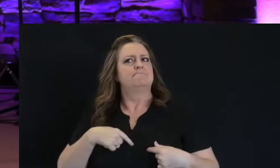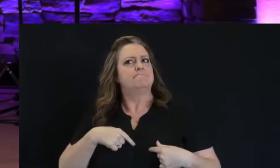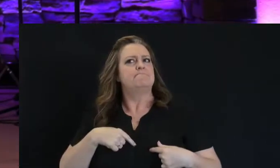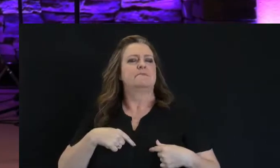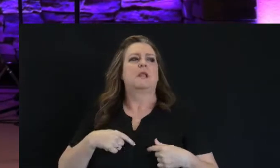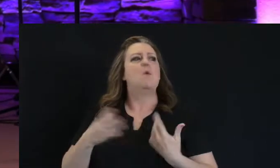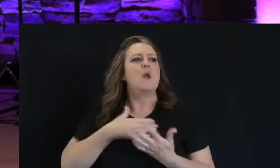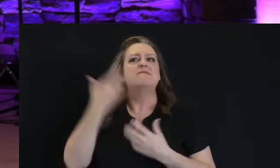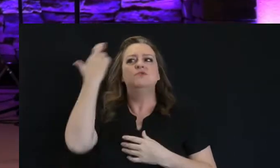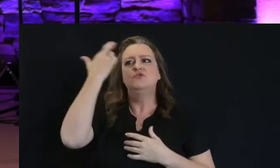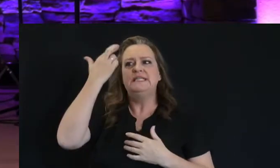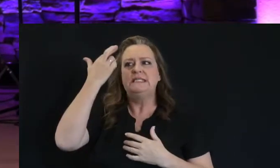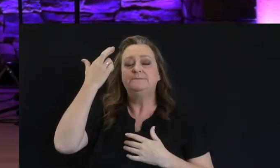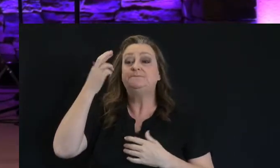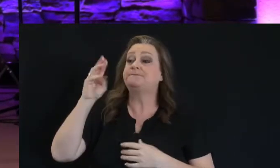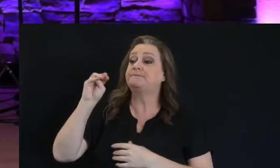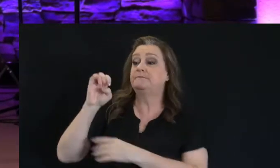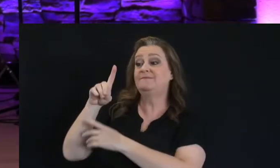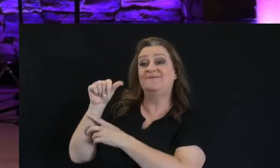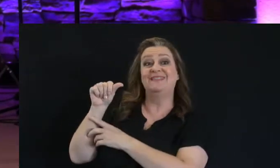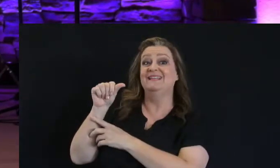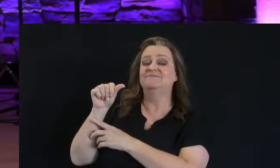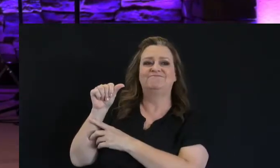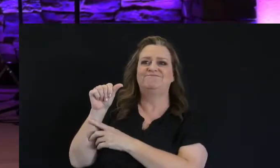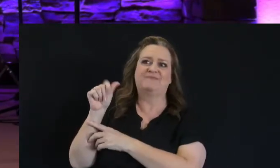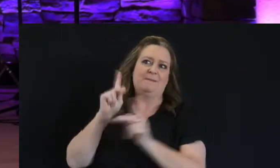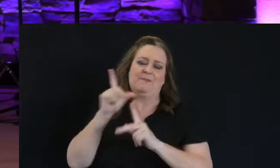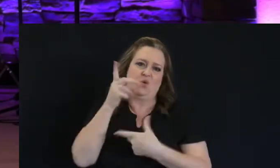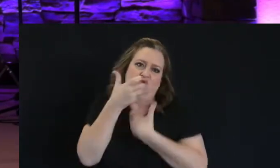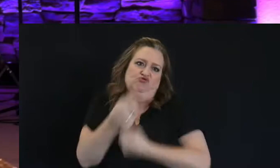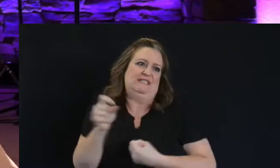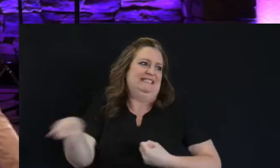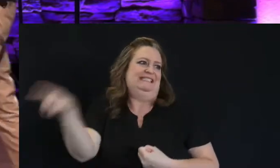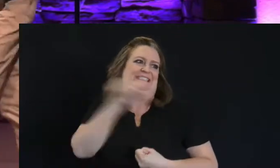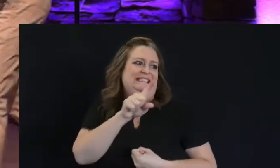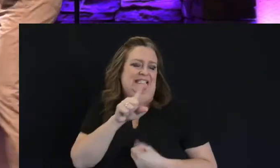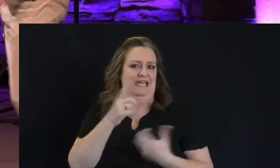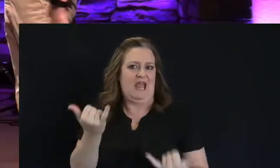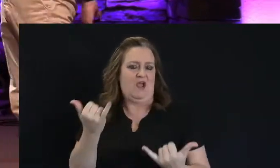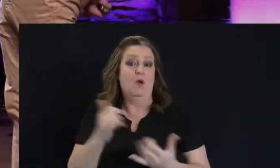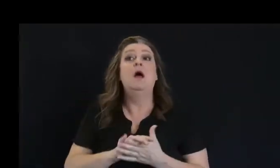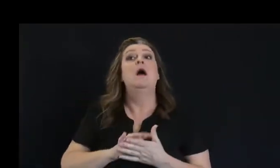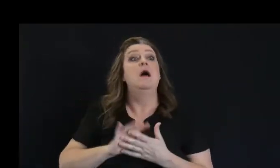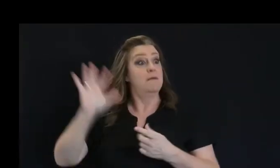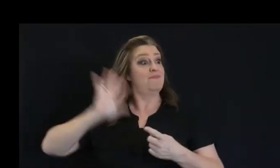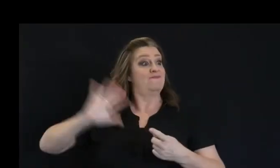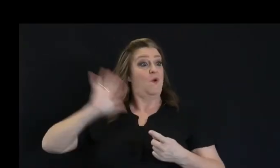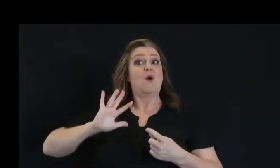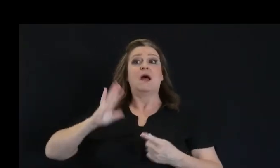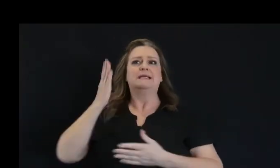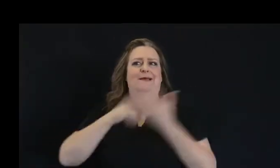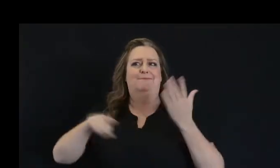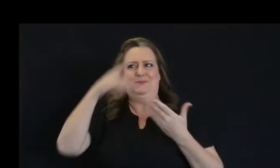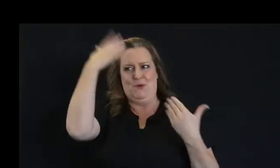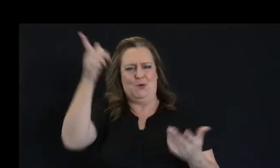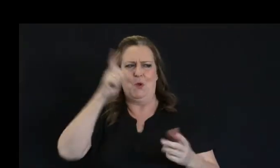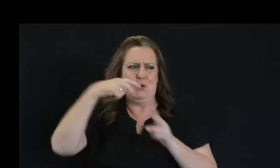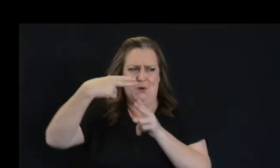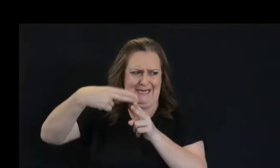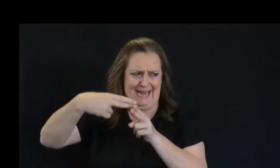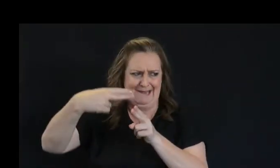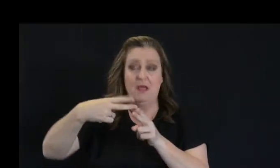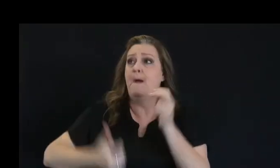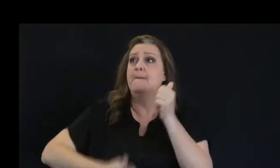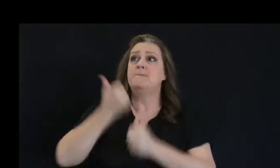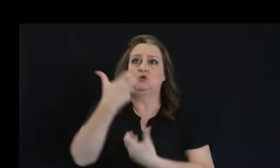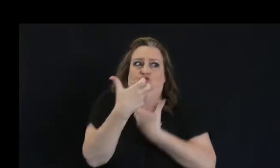Whatever the reason, the media is no longer trustworthy in many people's minds. Believe it or not, there was a day and age, some of you won't even know who this is, but this was considered the